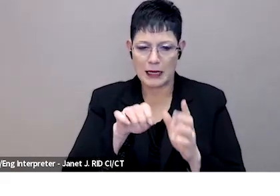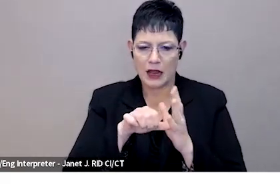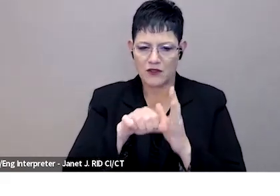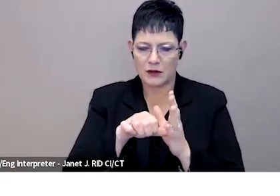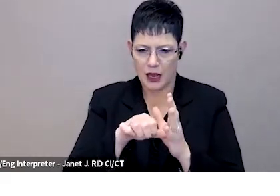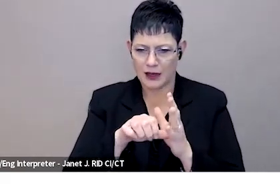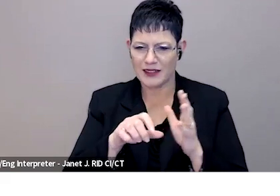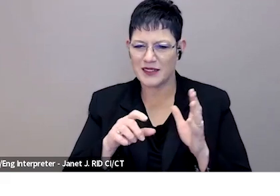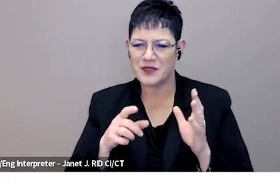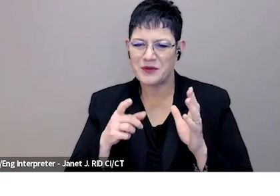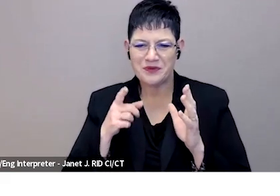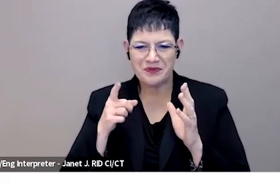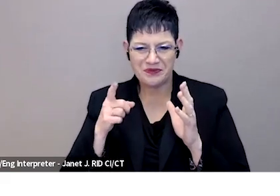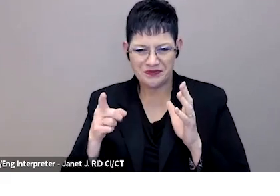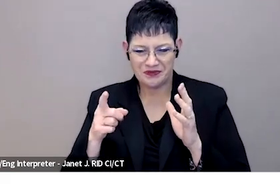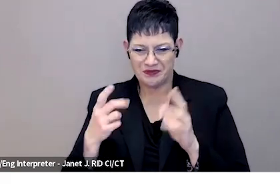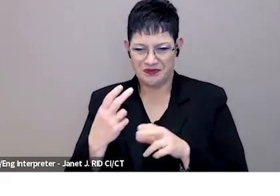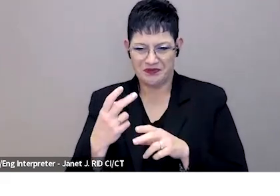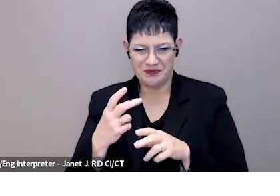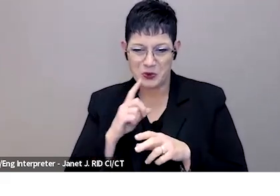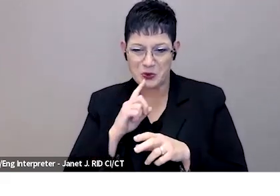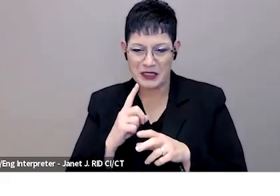had the same